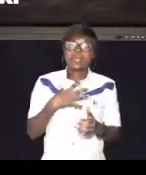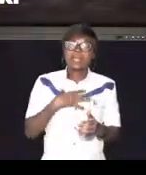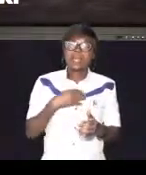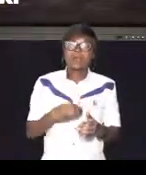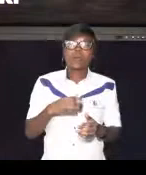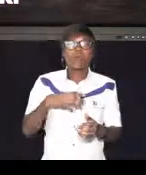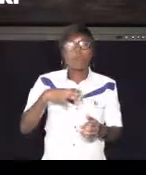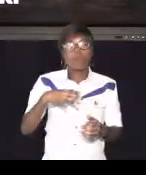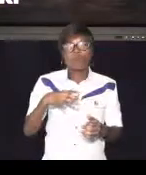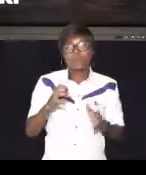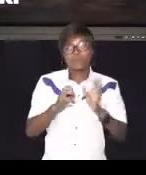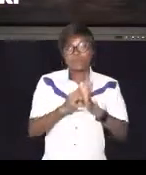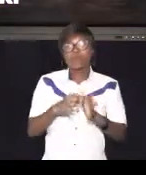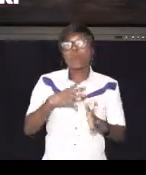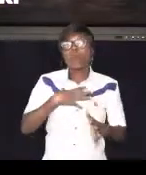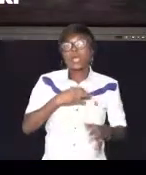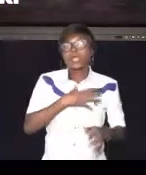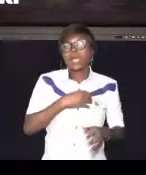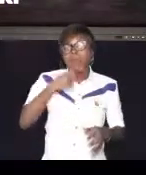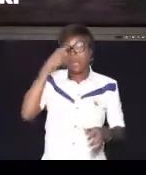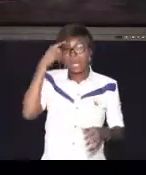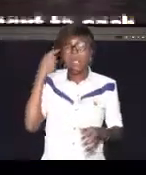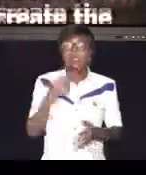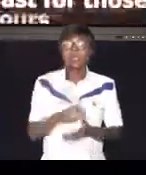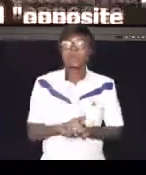Like white or black.